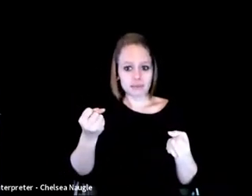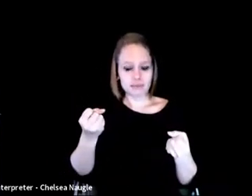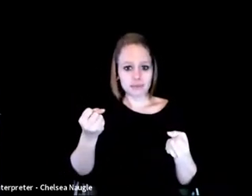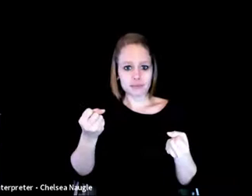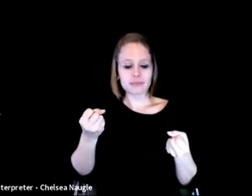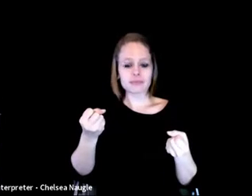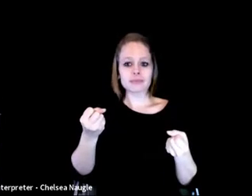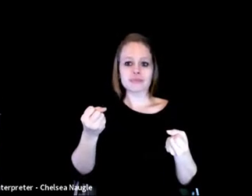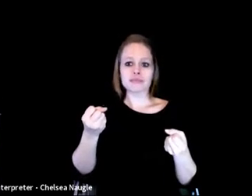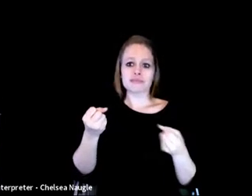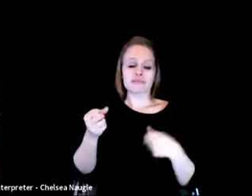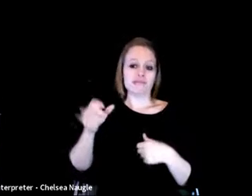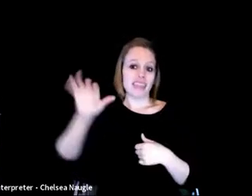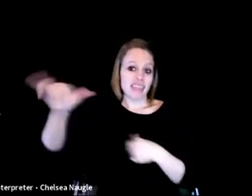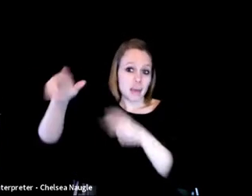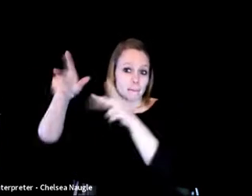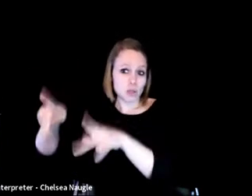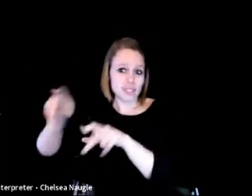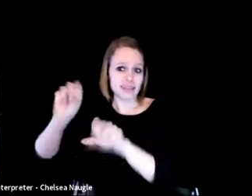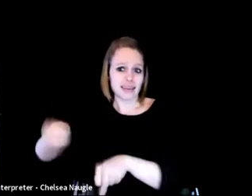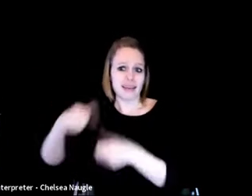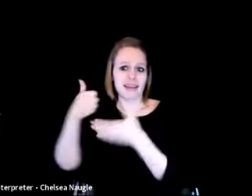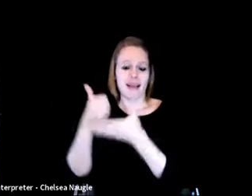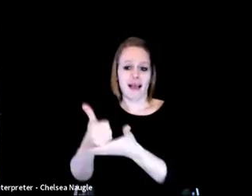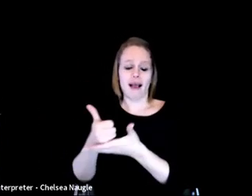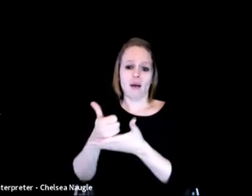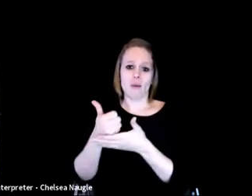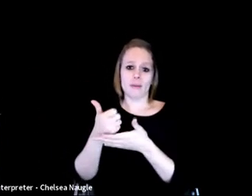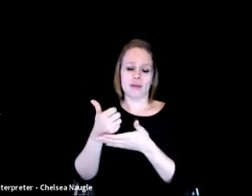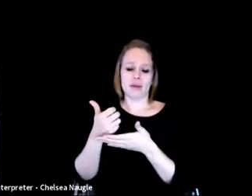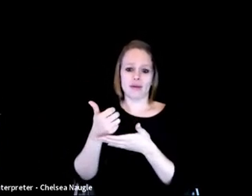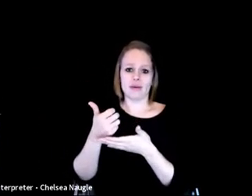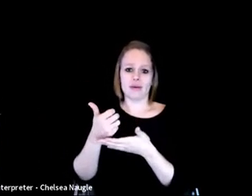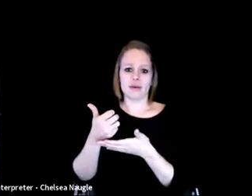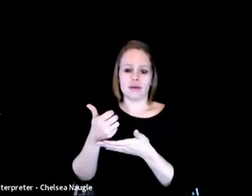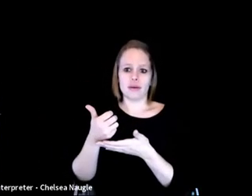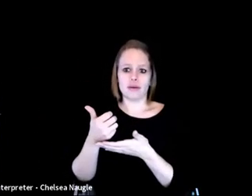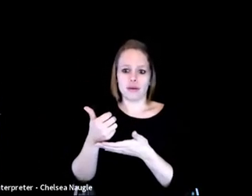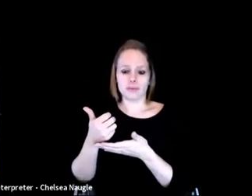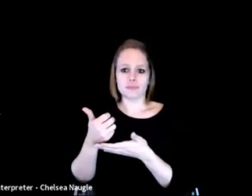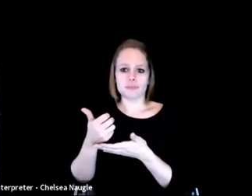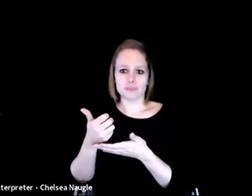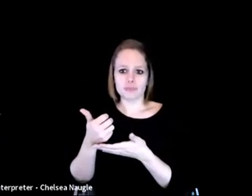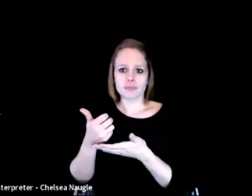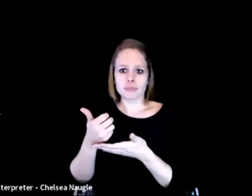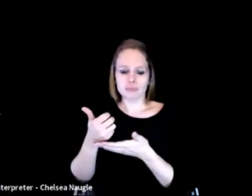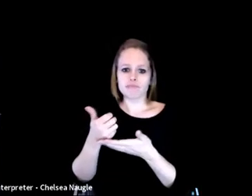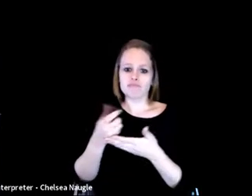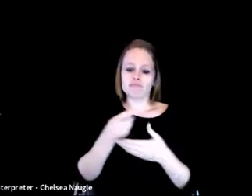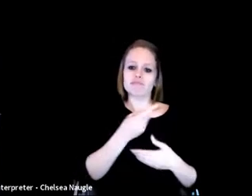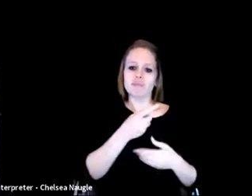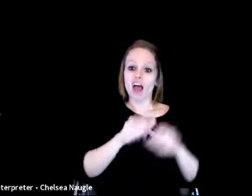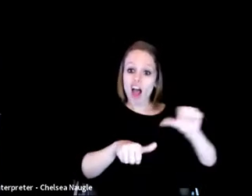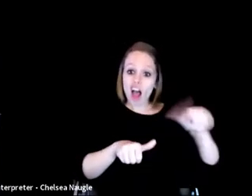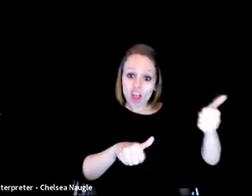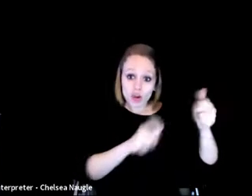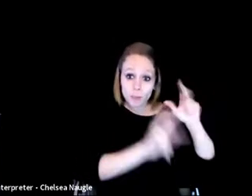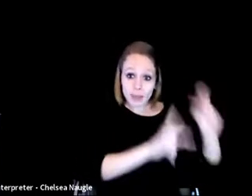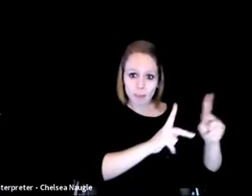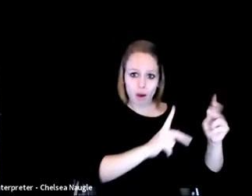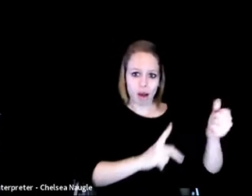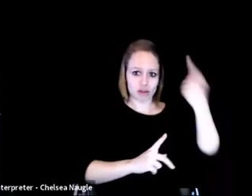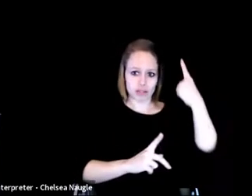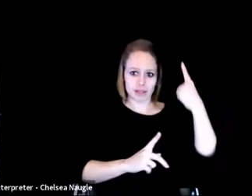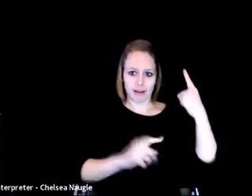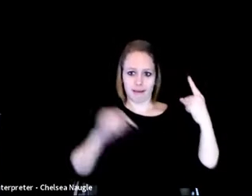They can be the person that's helping to bridge the other person who they're interacting with, understanding. They can